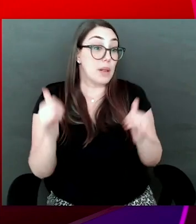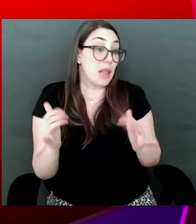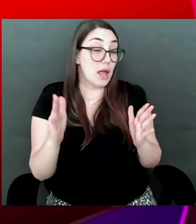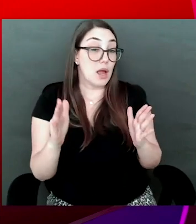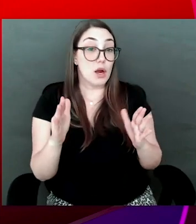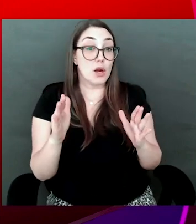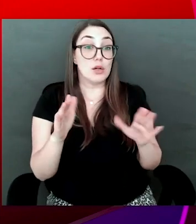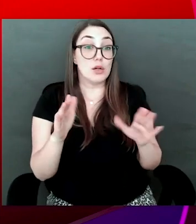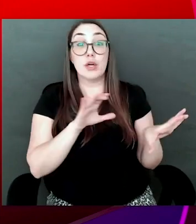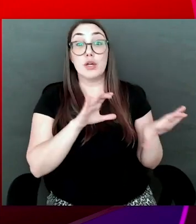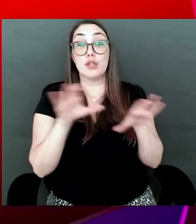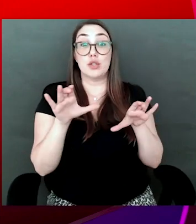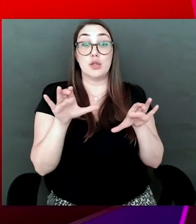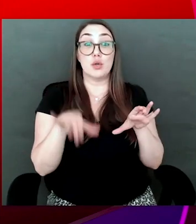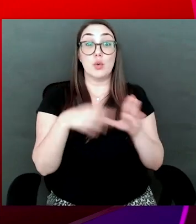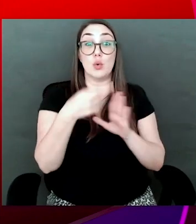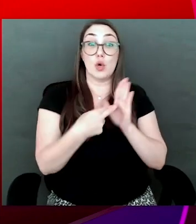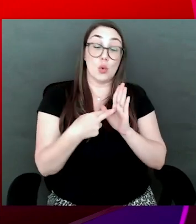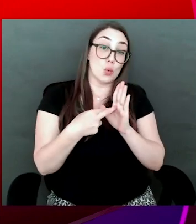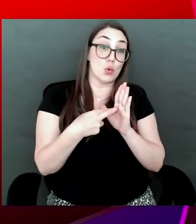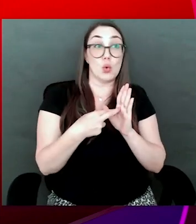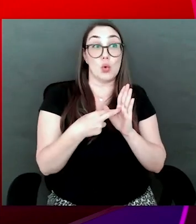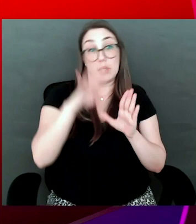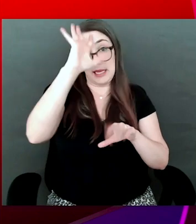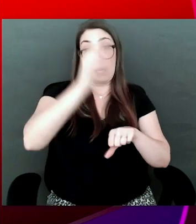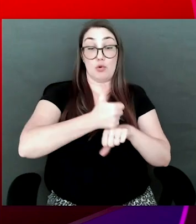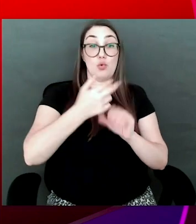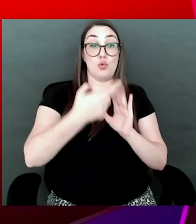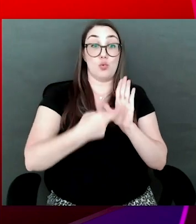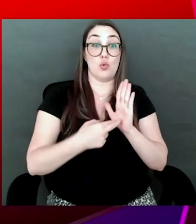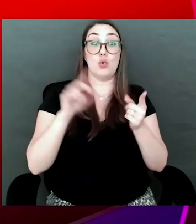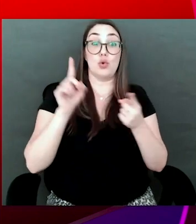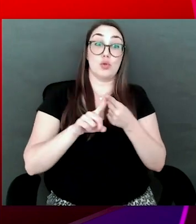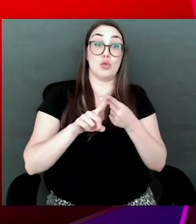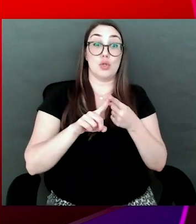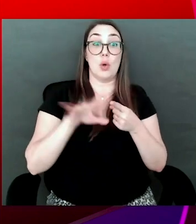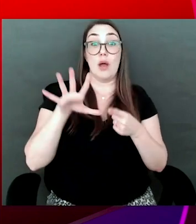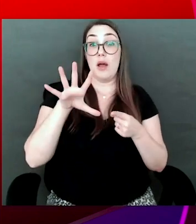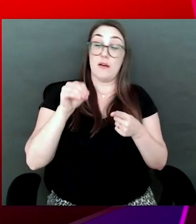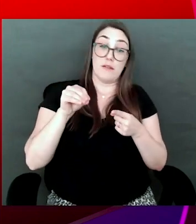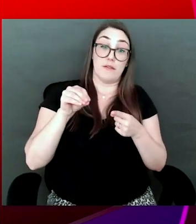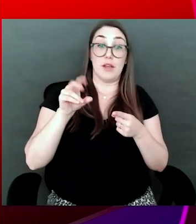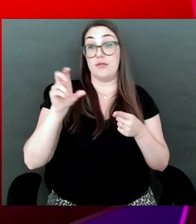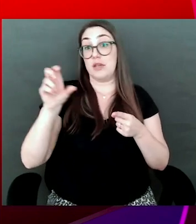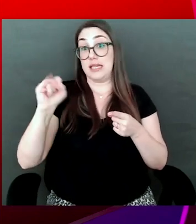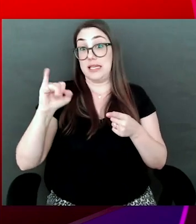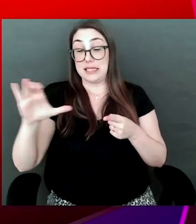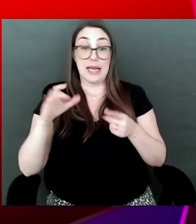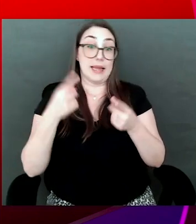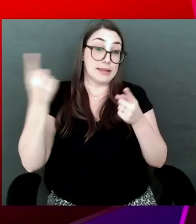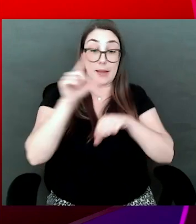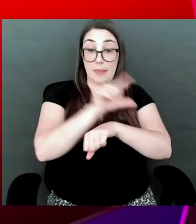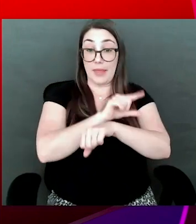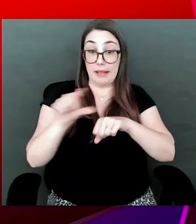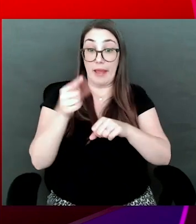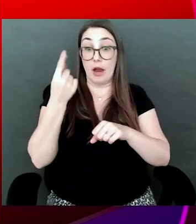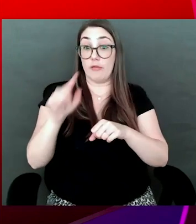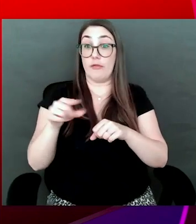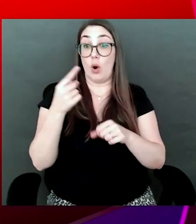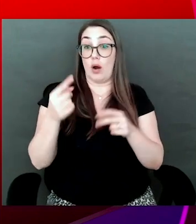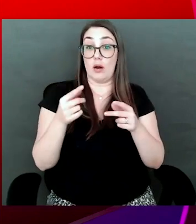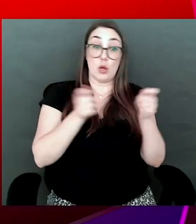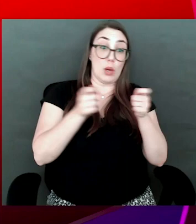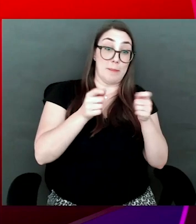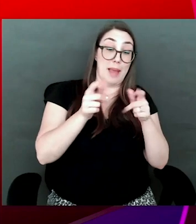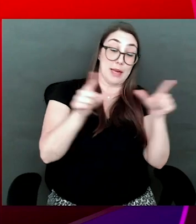of five, grouped who are, like, within a 50 millisecond latency from a joint location, which could be an anywhere location or a managed location.